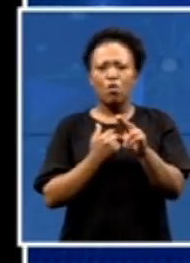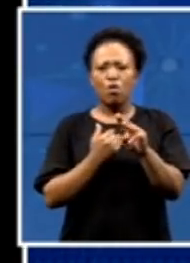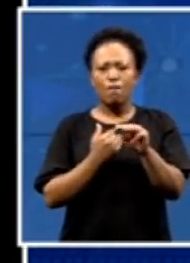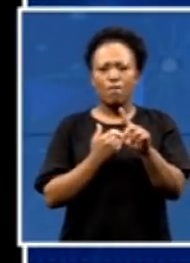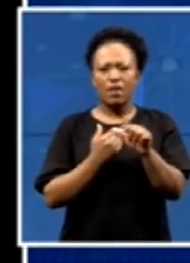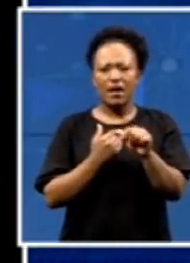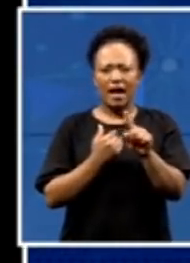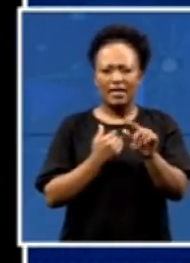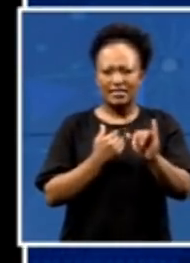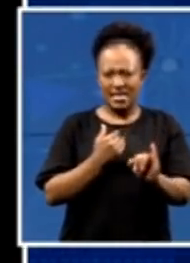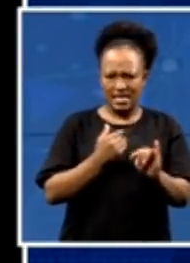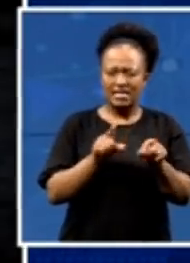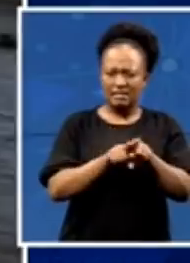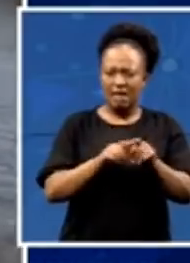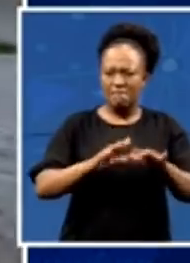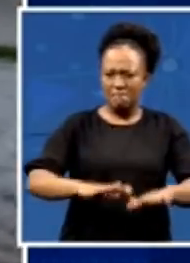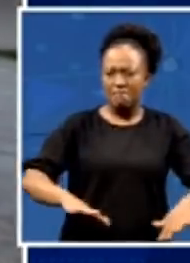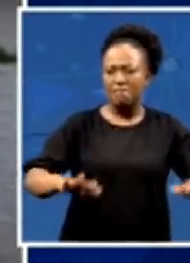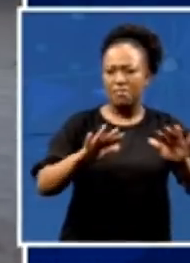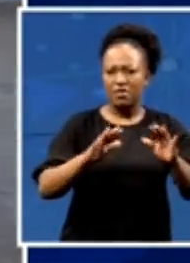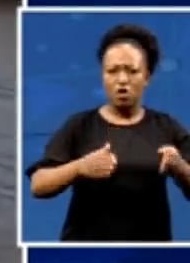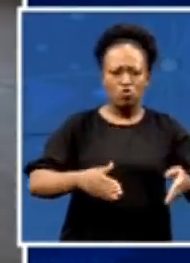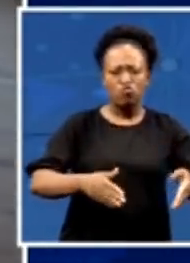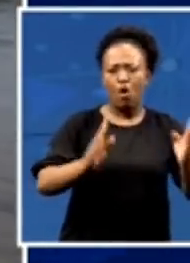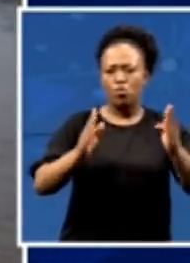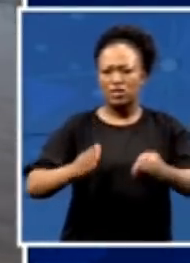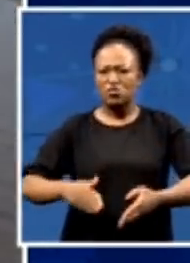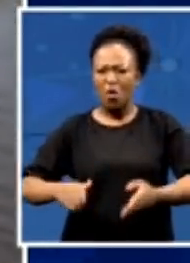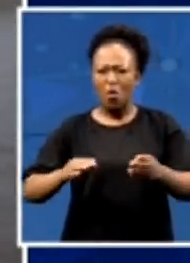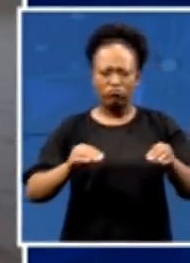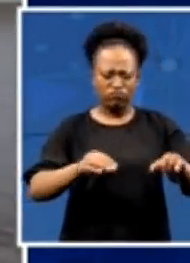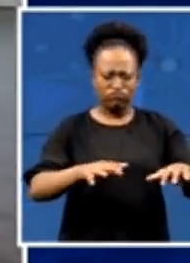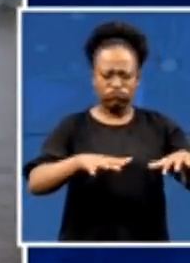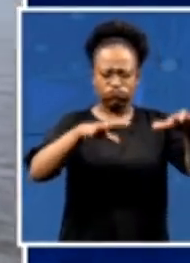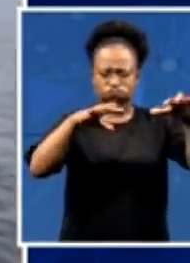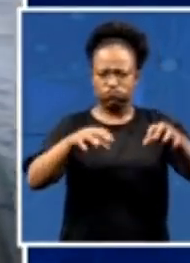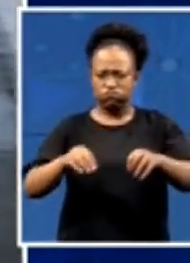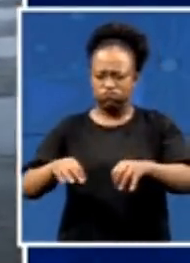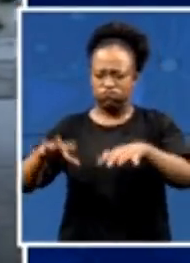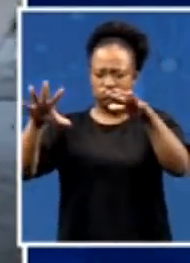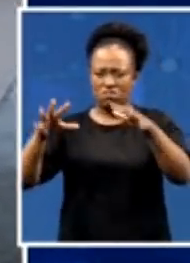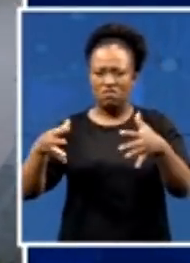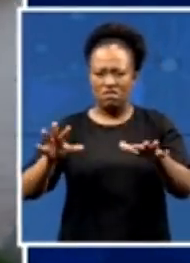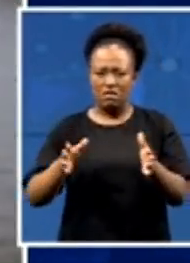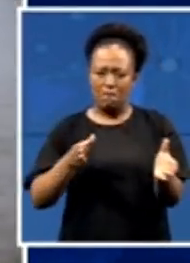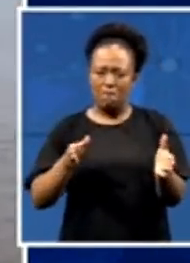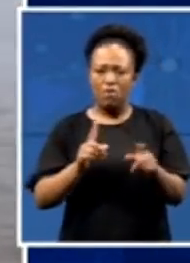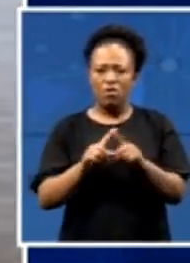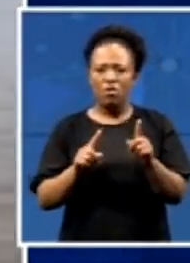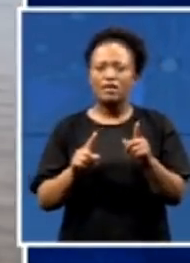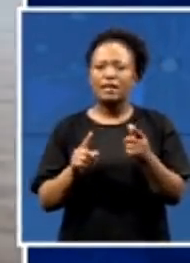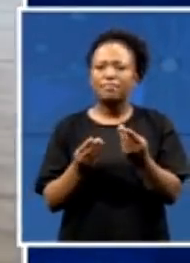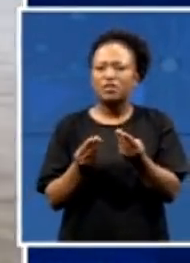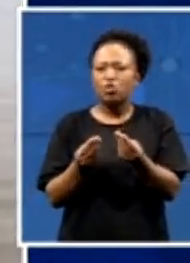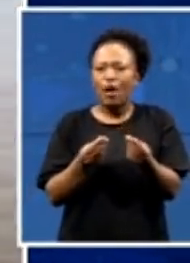roads are waterlogged. Even we've also seen the landslides from where I am, even